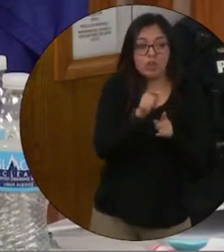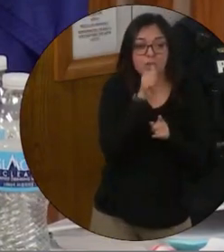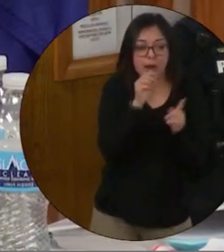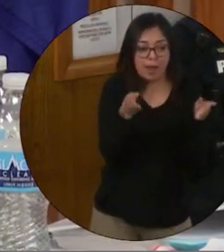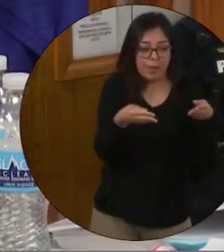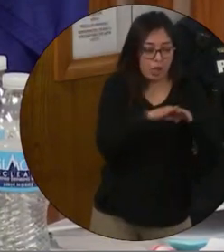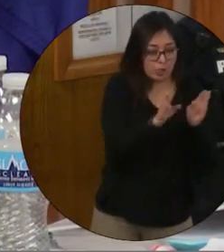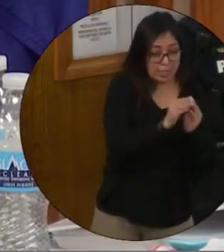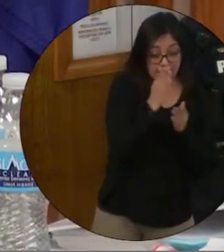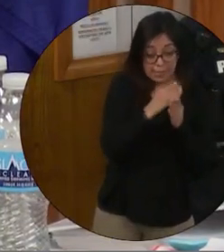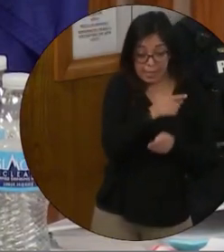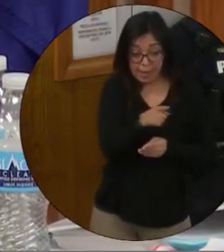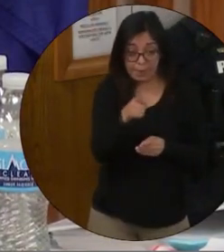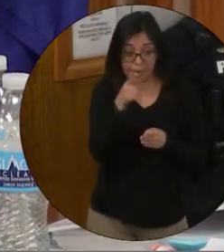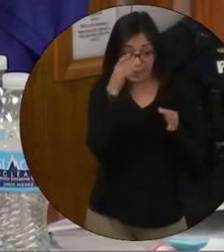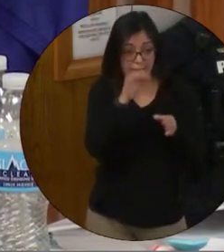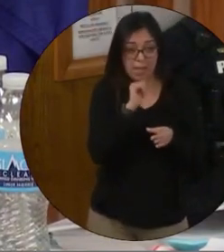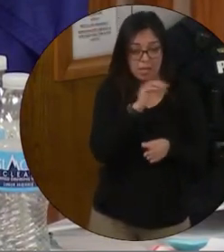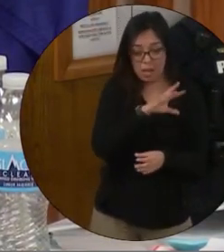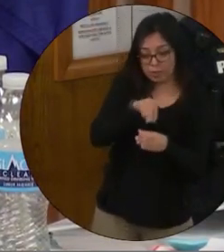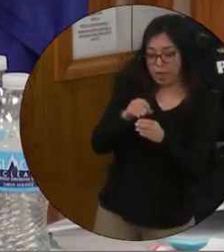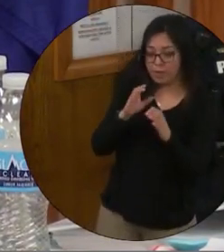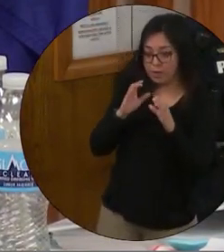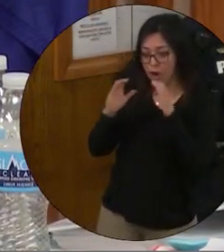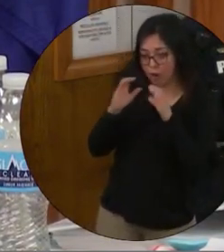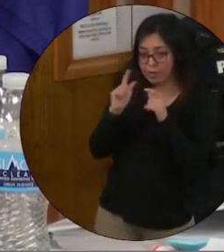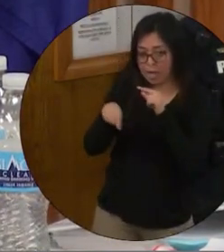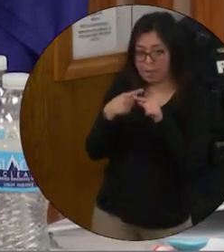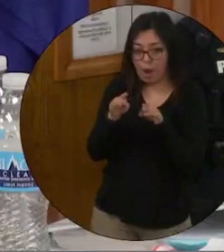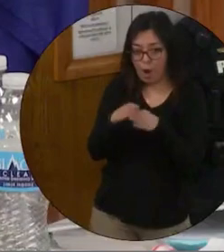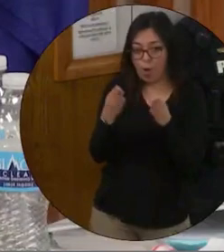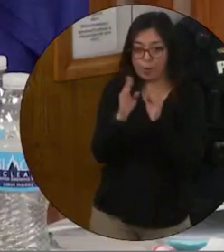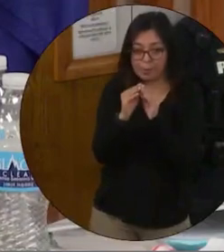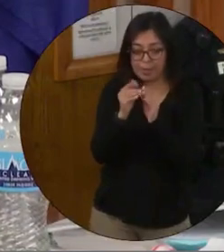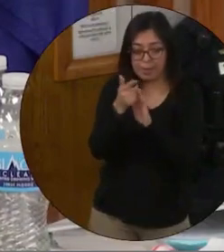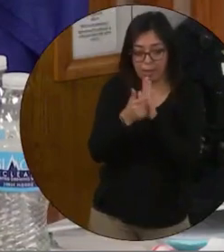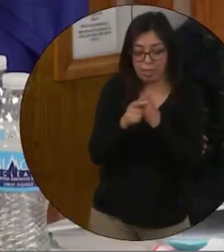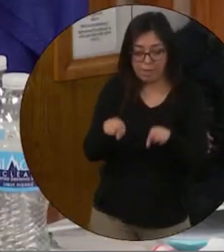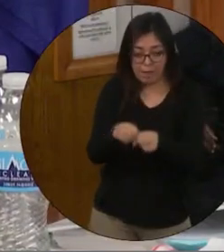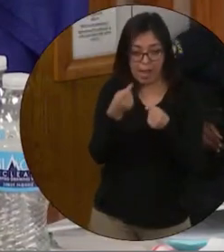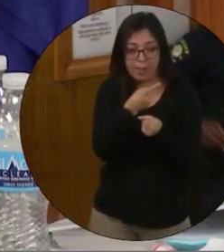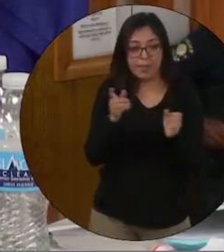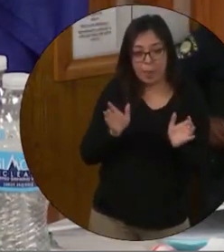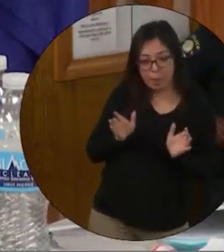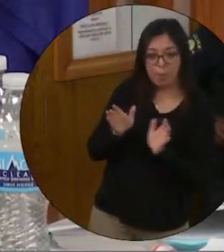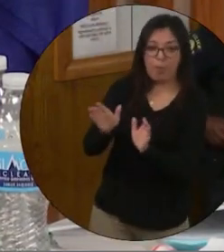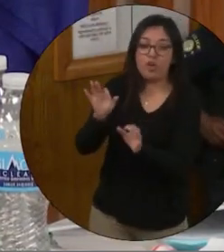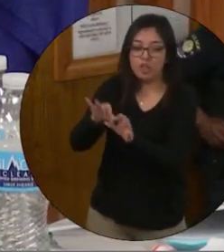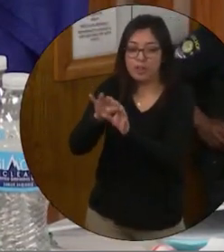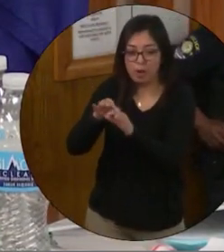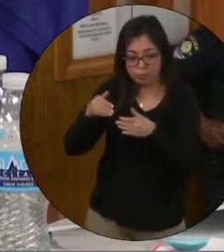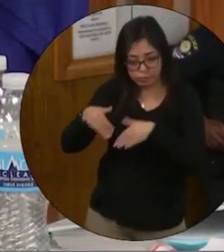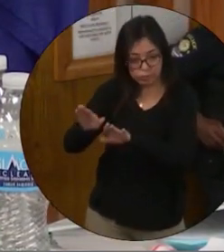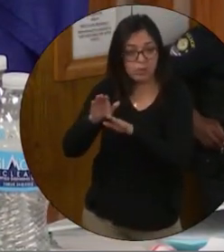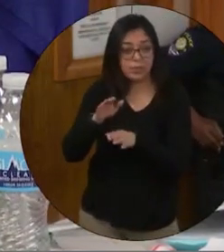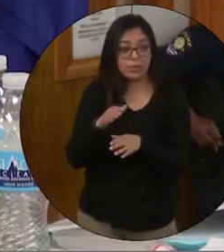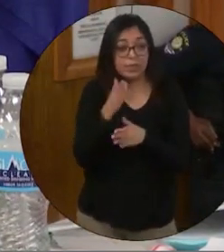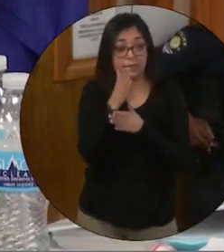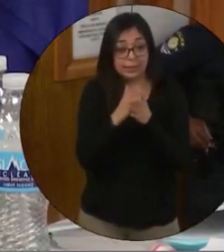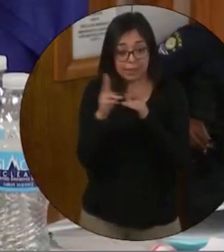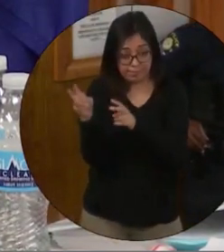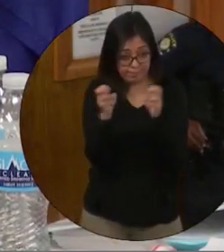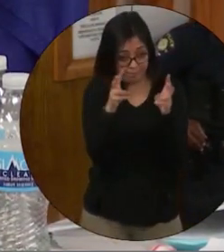Some trustees chose to not engage in discussion about open meeting law possible violations and pushed the vote forward. Excerpts of